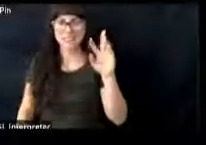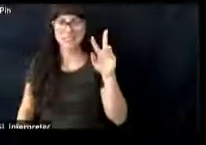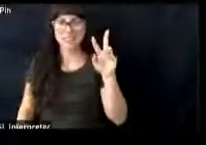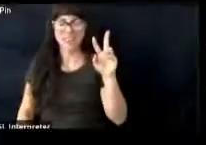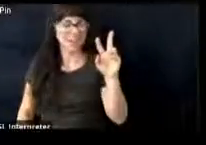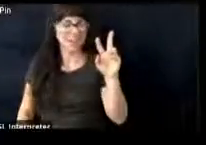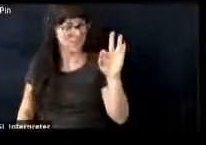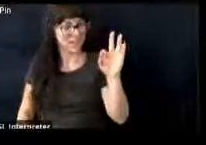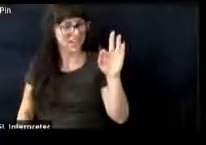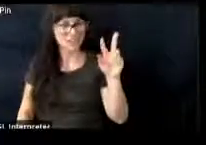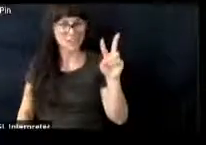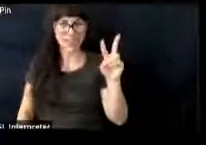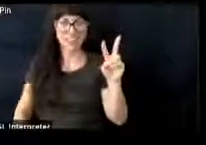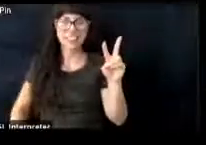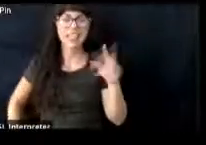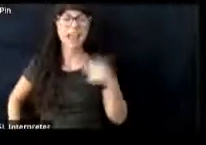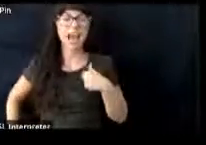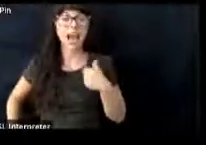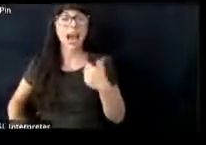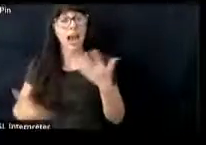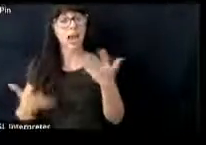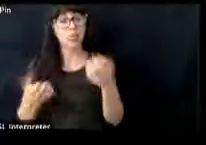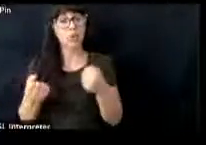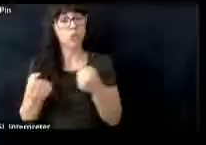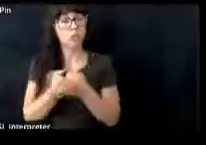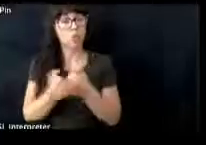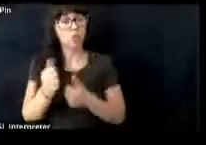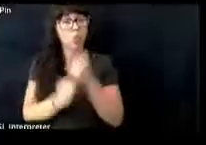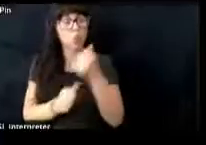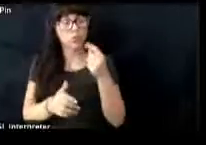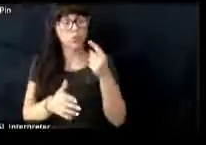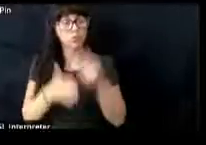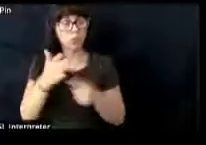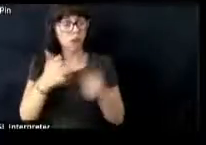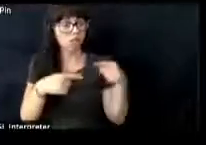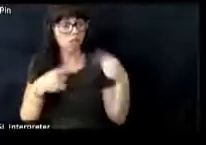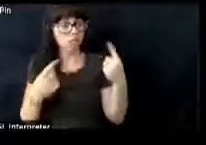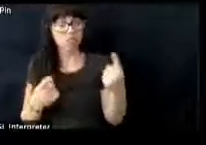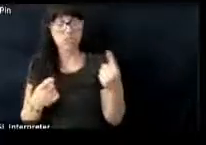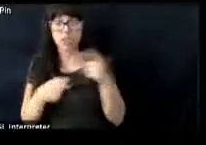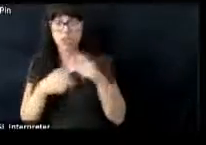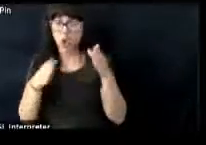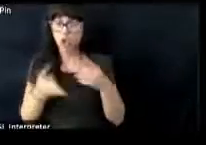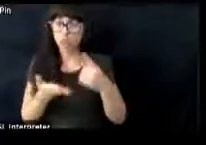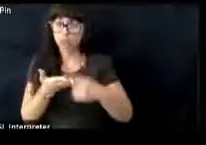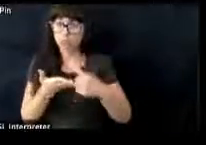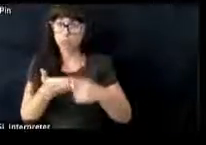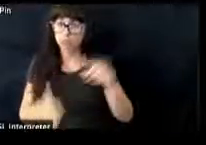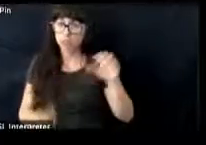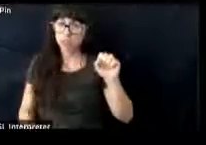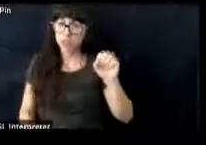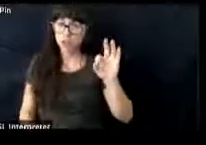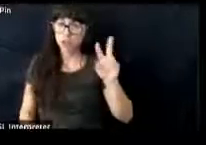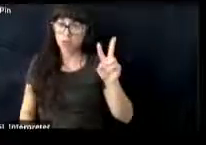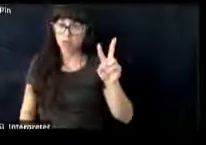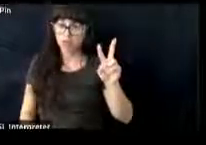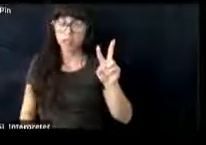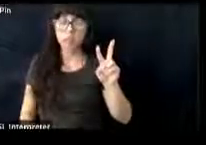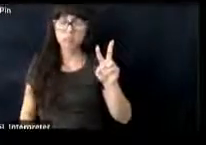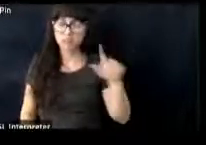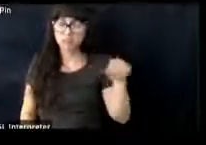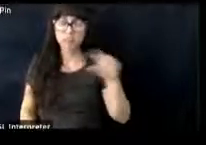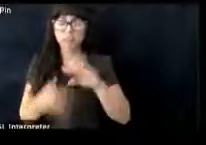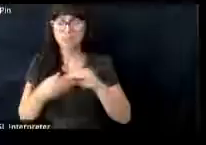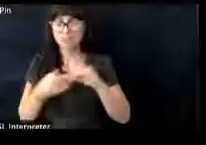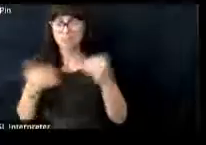I want to support most of what the other callers who've spoken about the San Fernando Valley have said today.